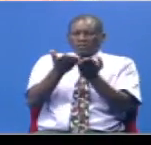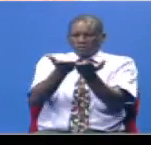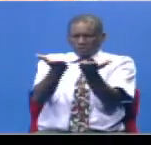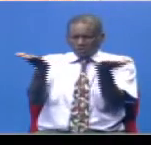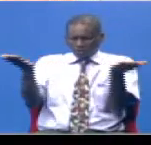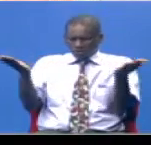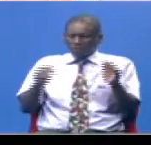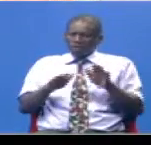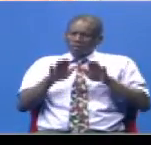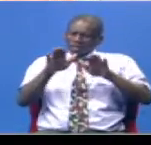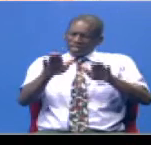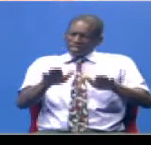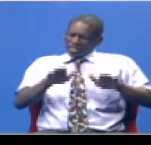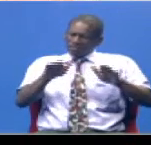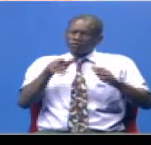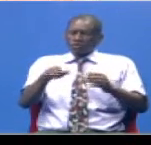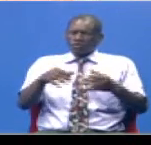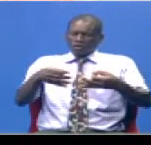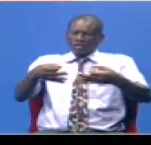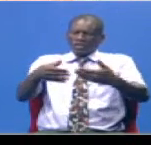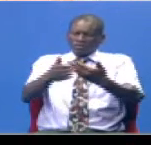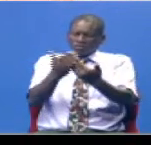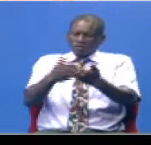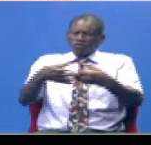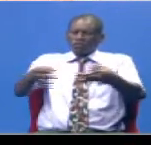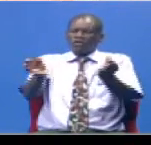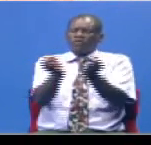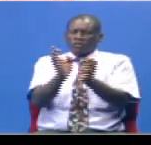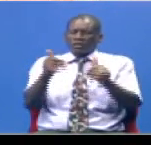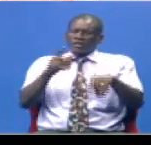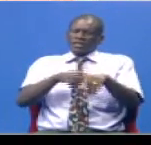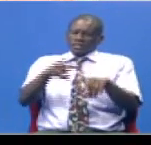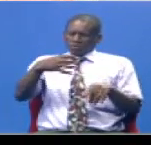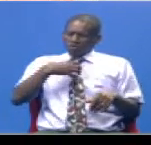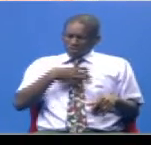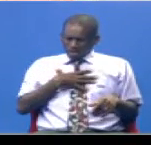take care of your families, because at retirement